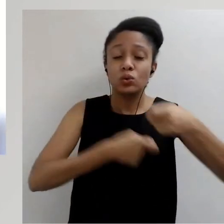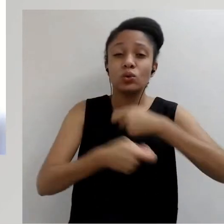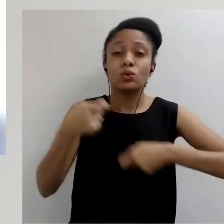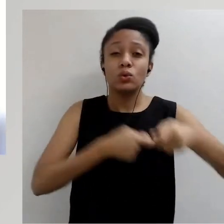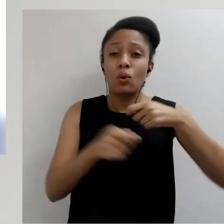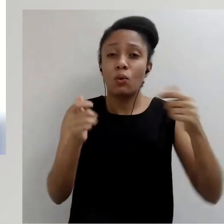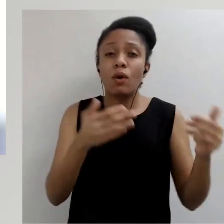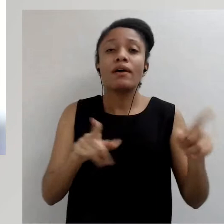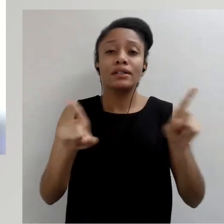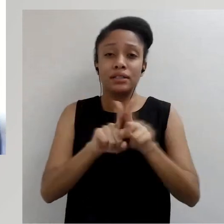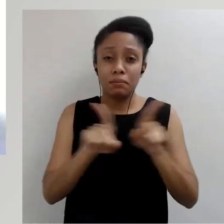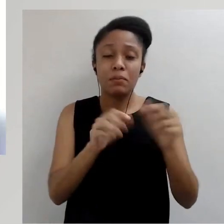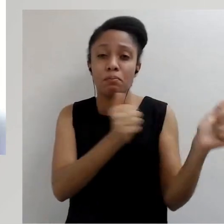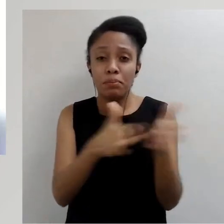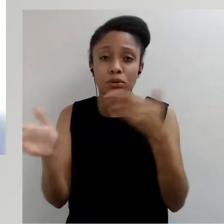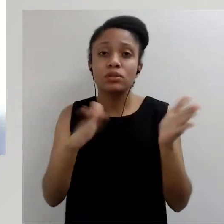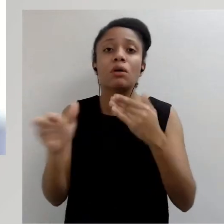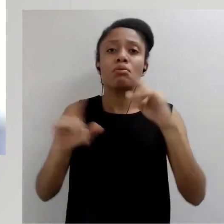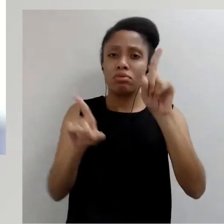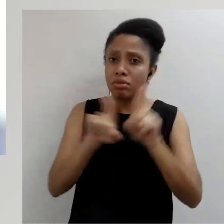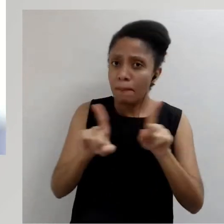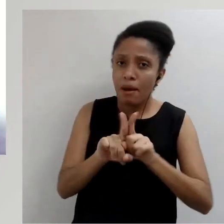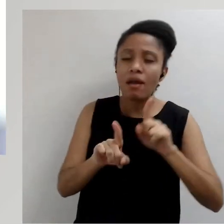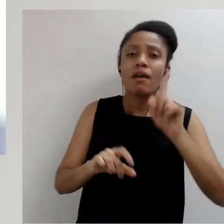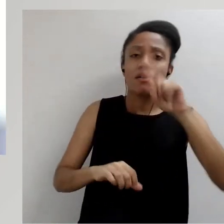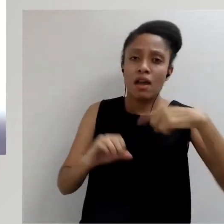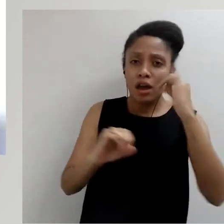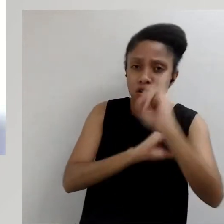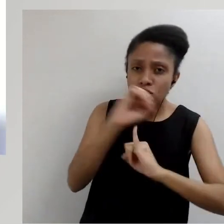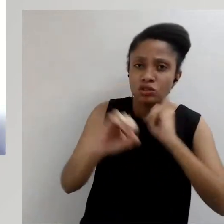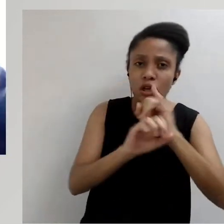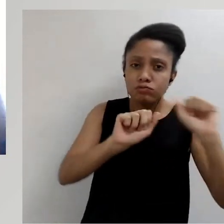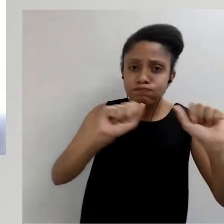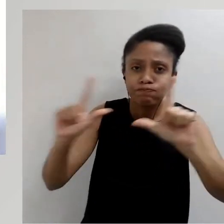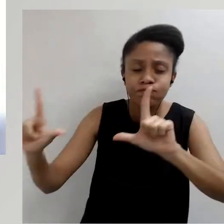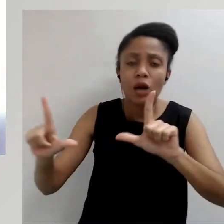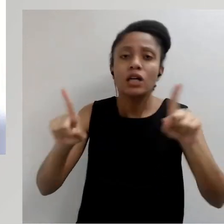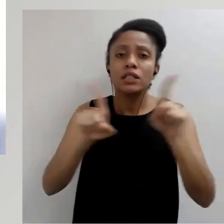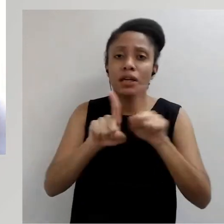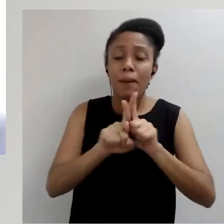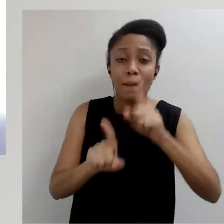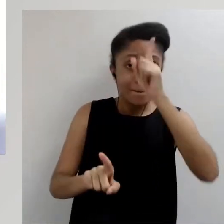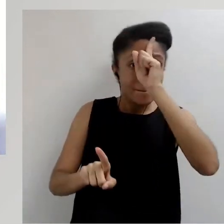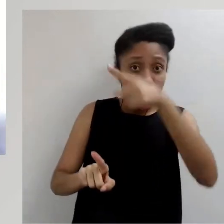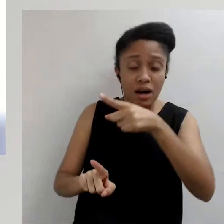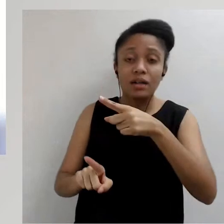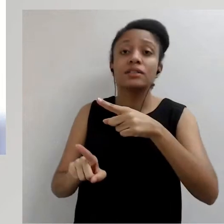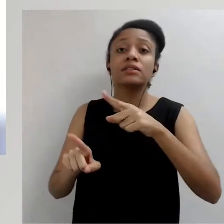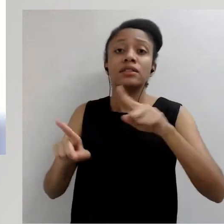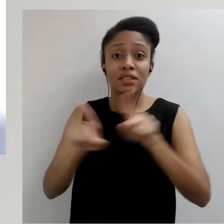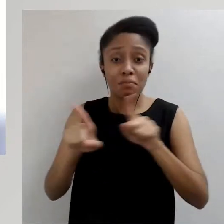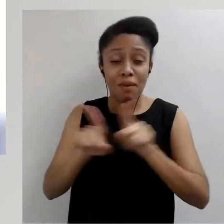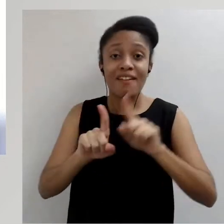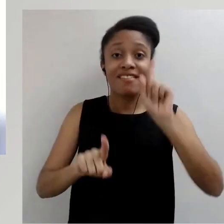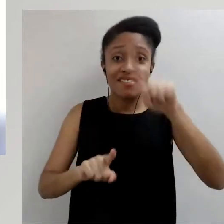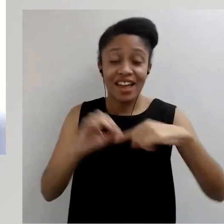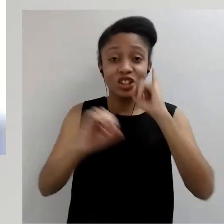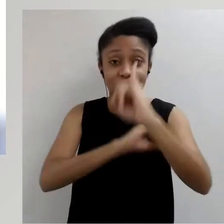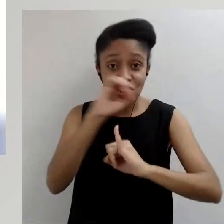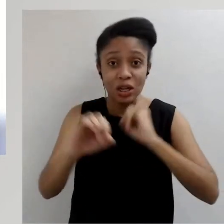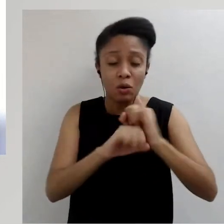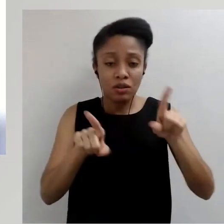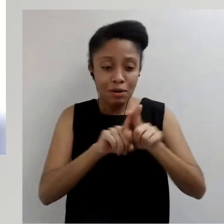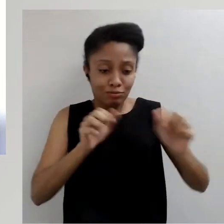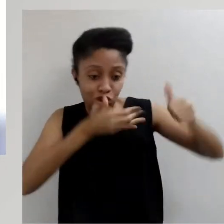production. Also digitally, and with the digital printing and receiving